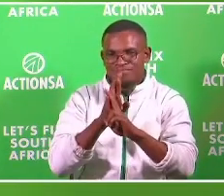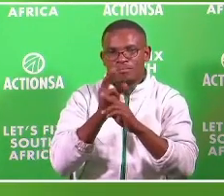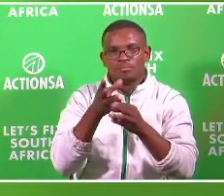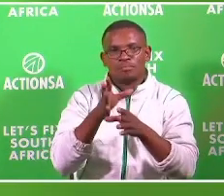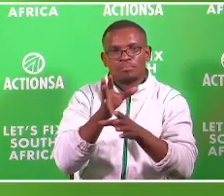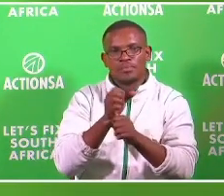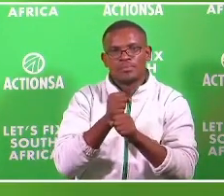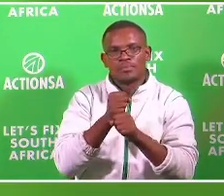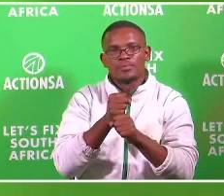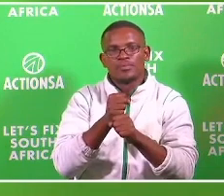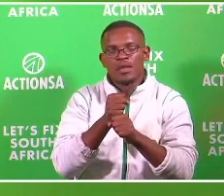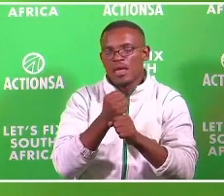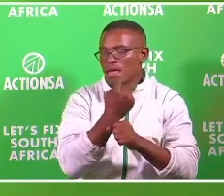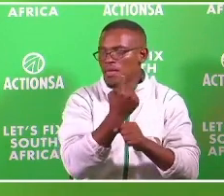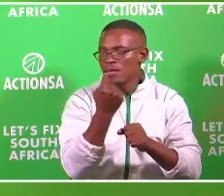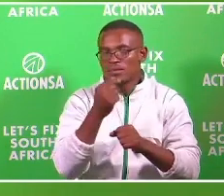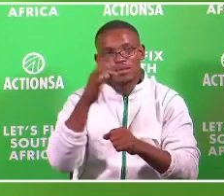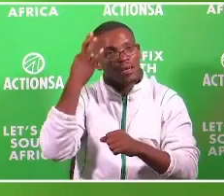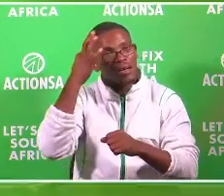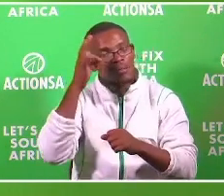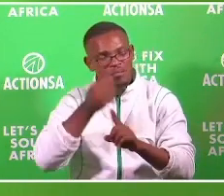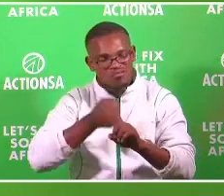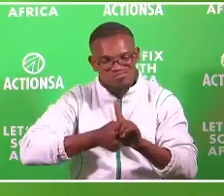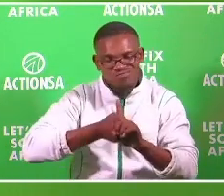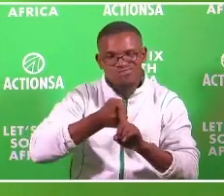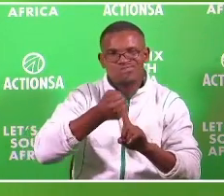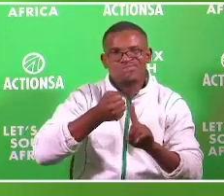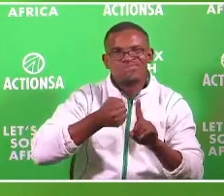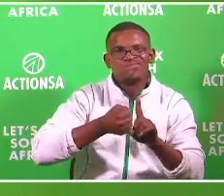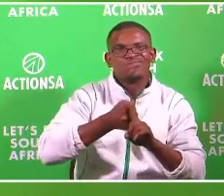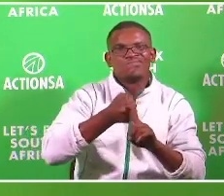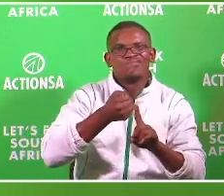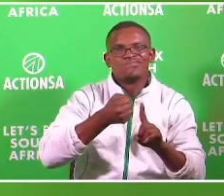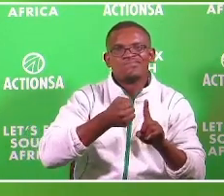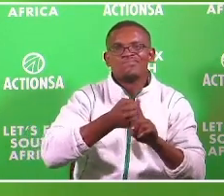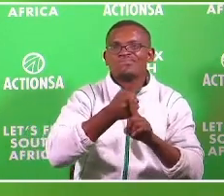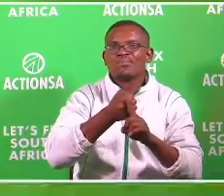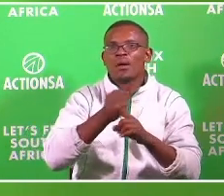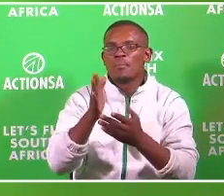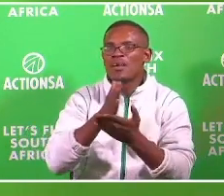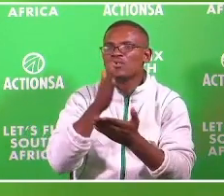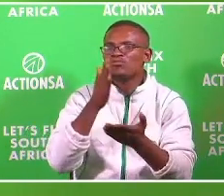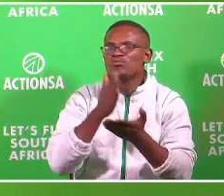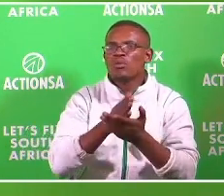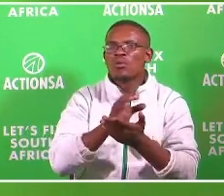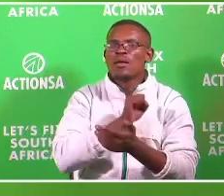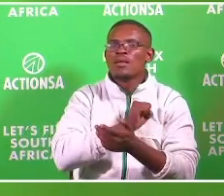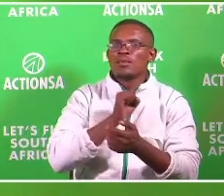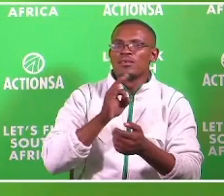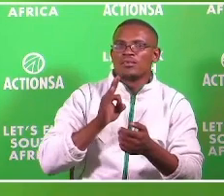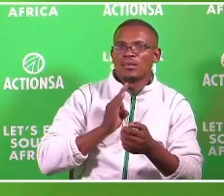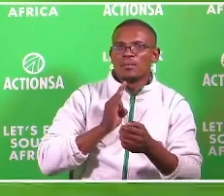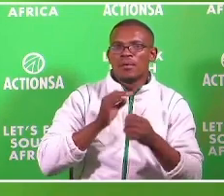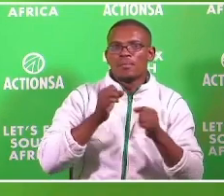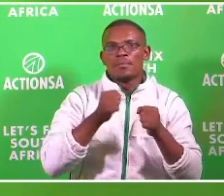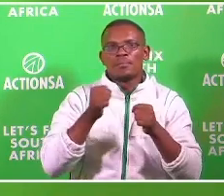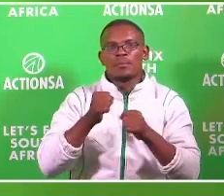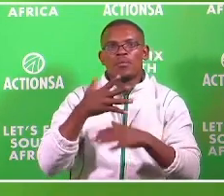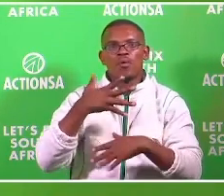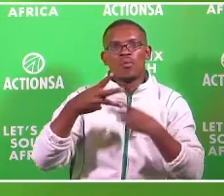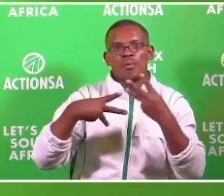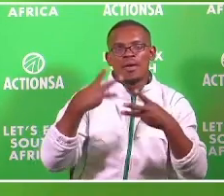level of government, we will push for the insourcing of all core service staff and permanent workers,